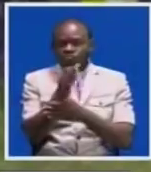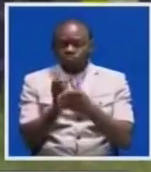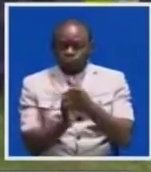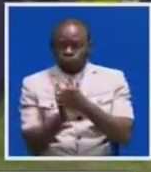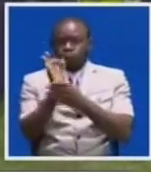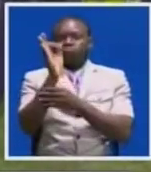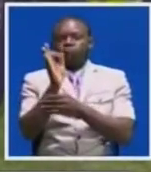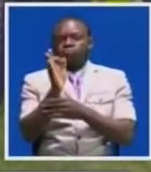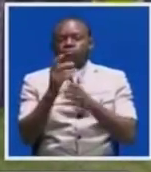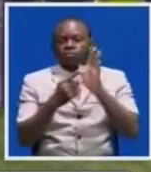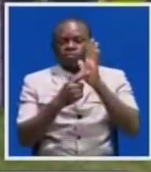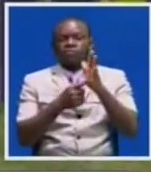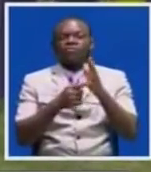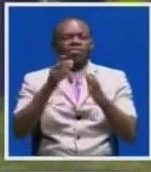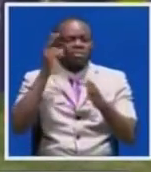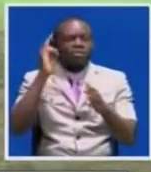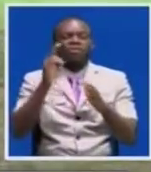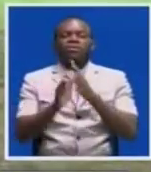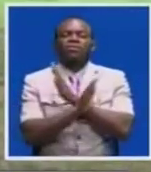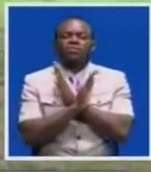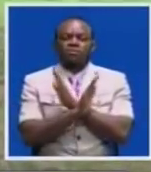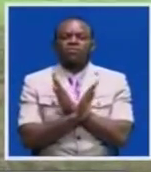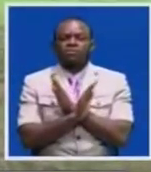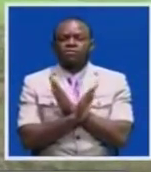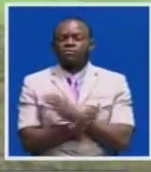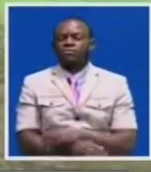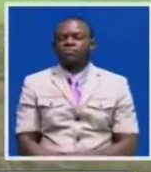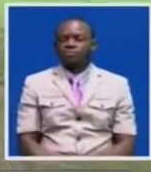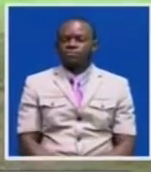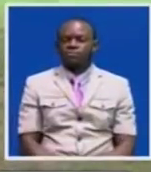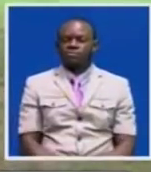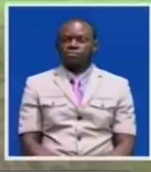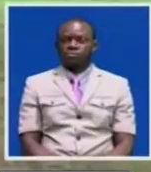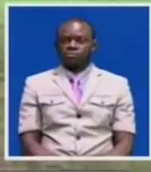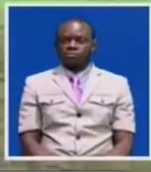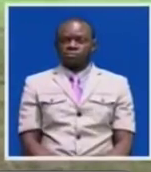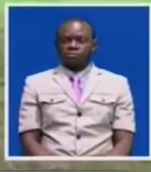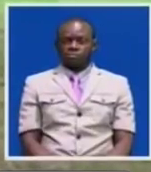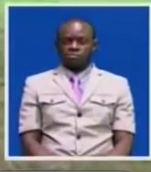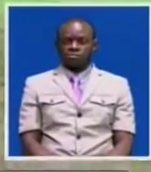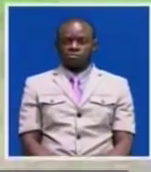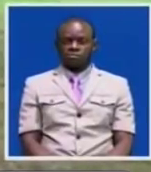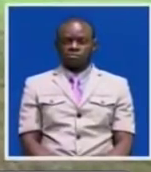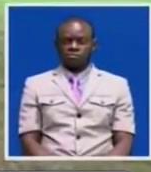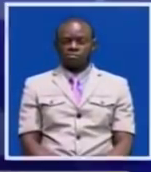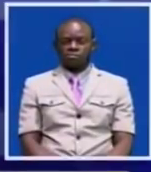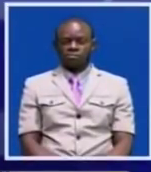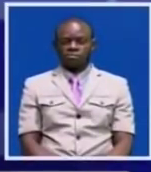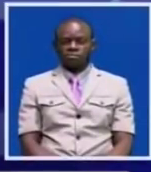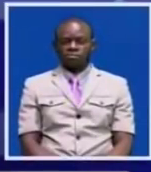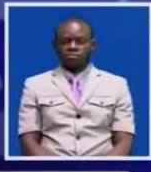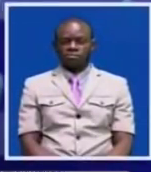Zambia's history, wealth and future. Etambuyu Katota, ZNBC News, Lusaka.